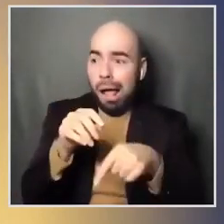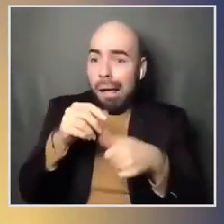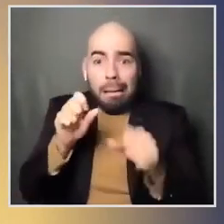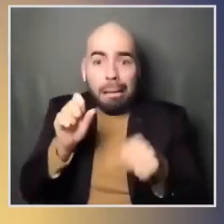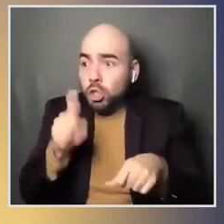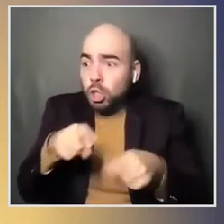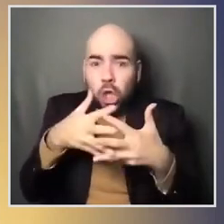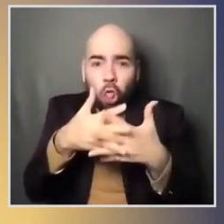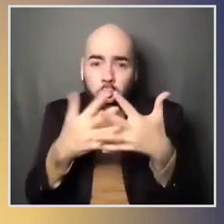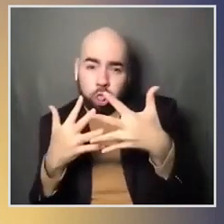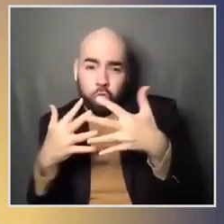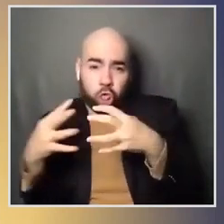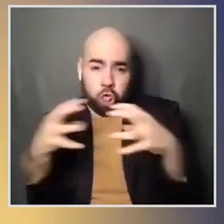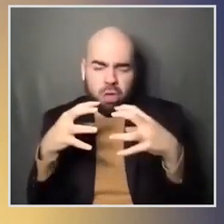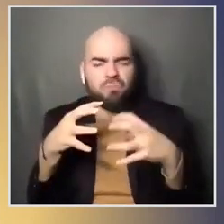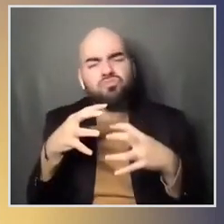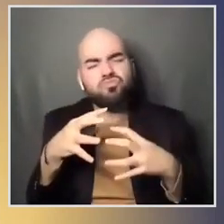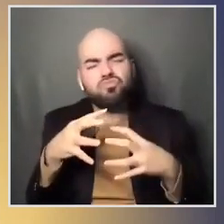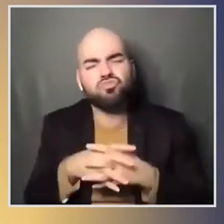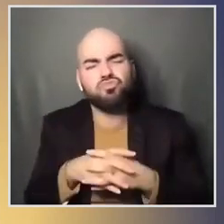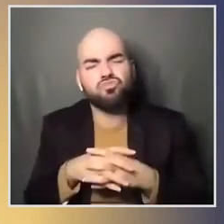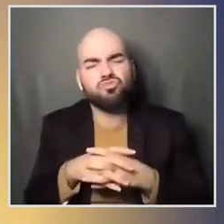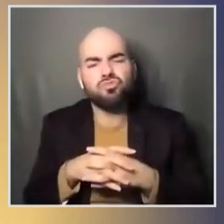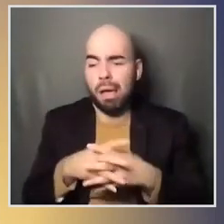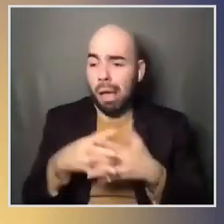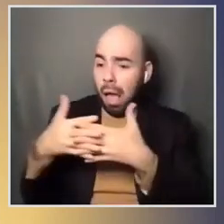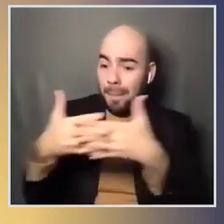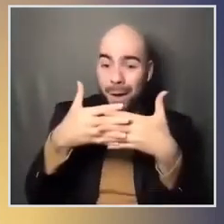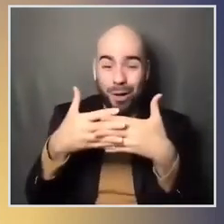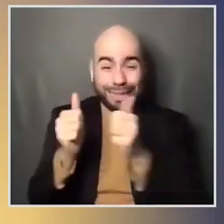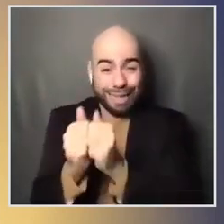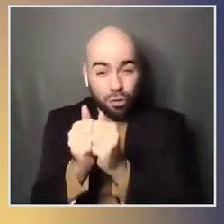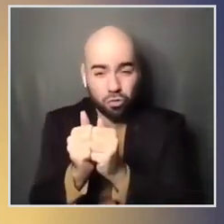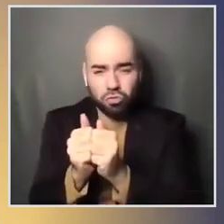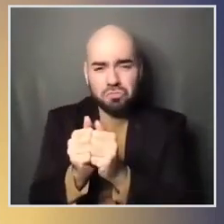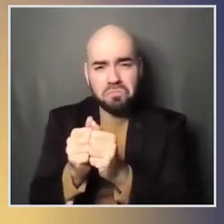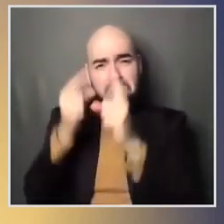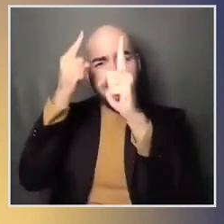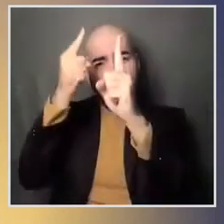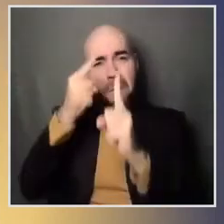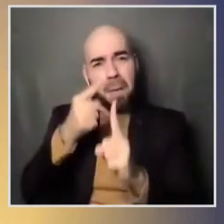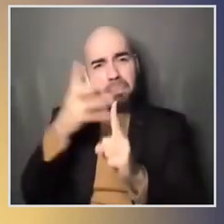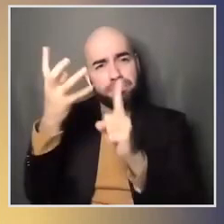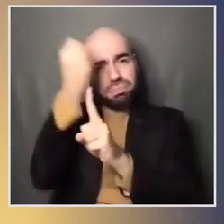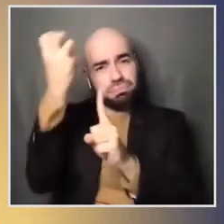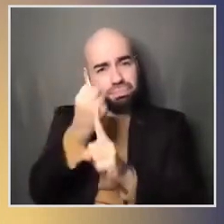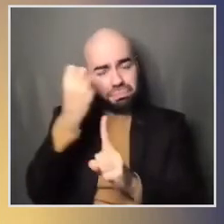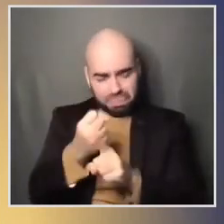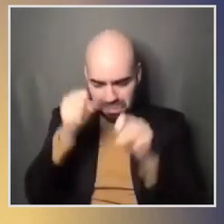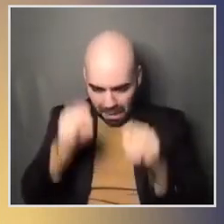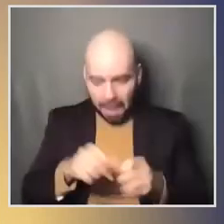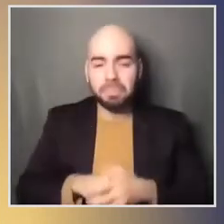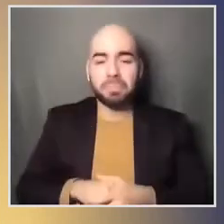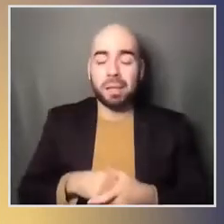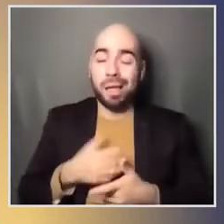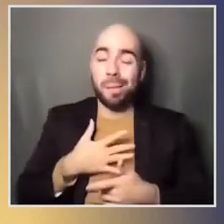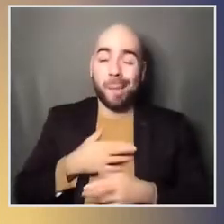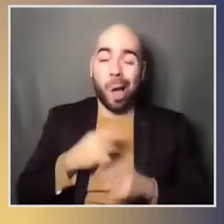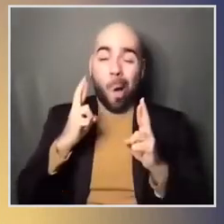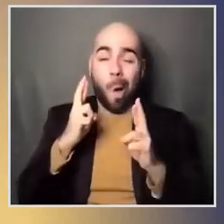do, unable to accomplish when we've done it together. I hope to be talking to you tomorrow. I want to thank